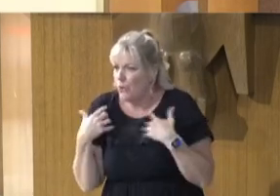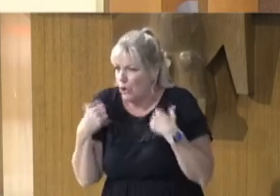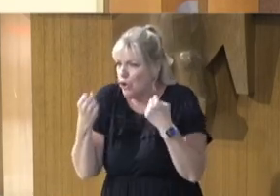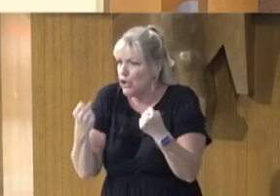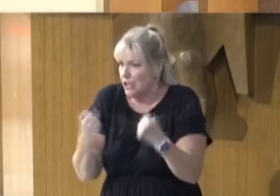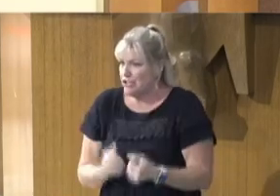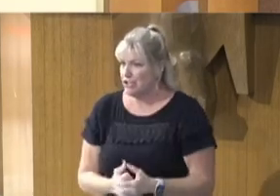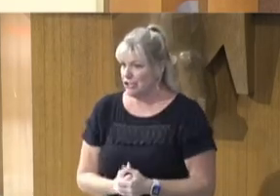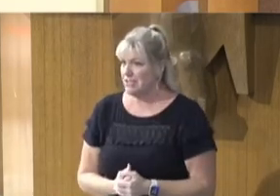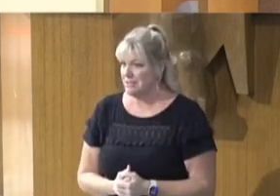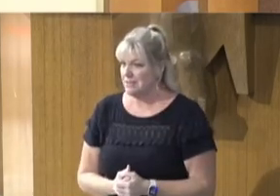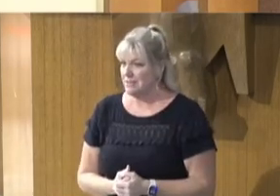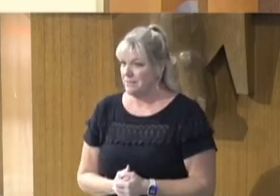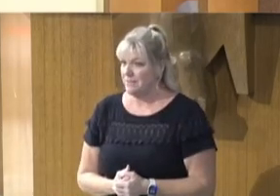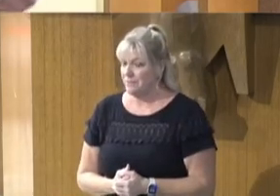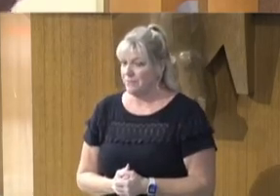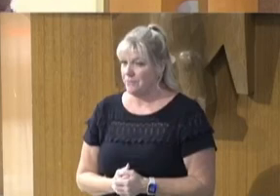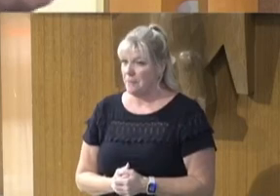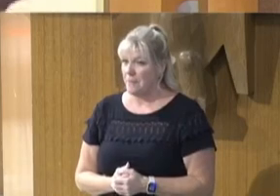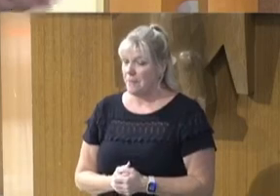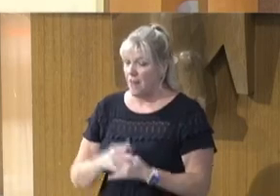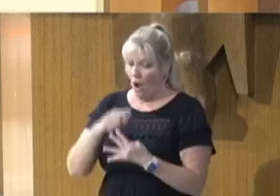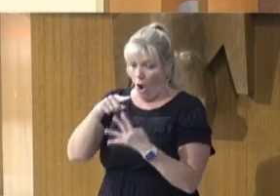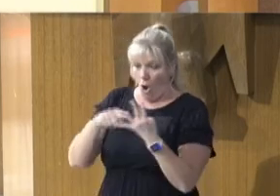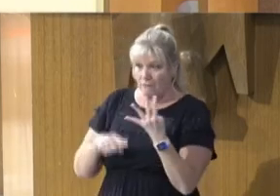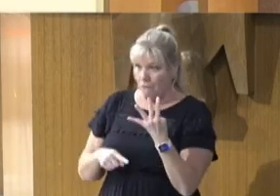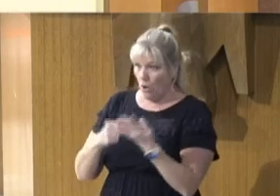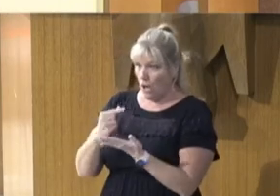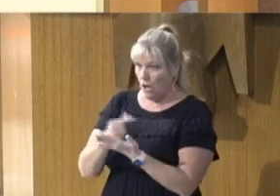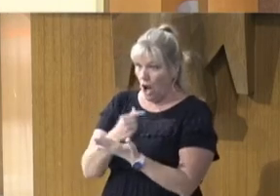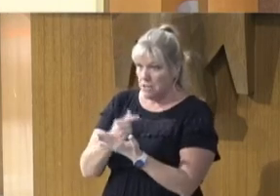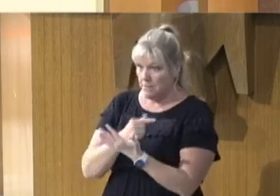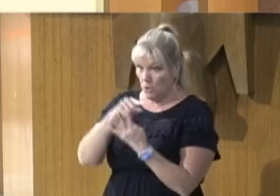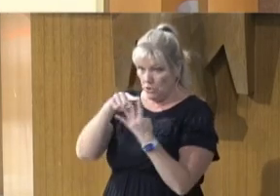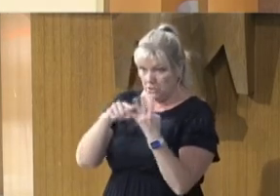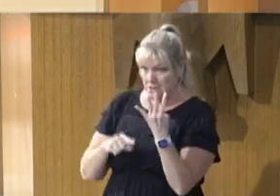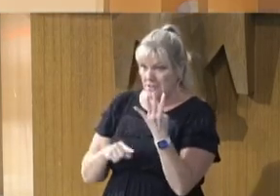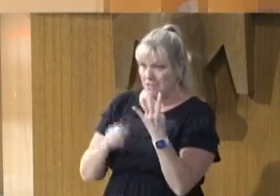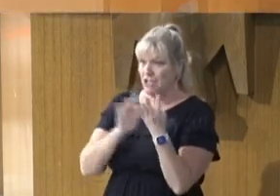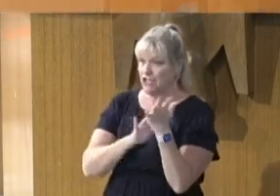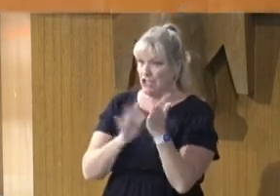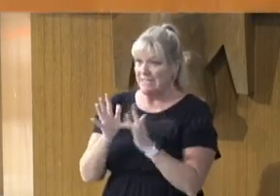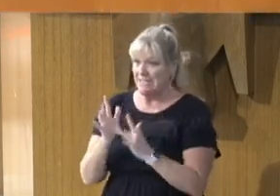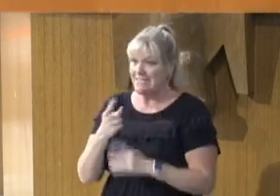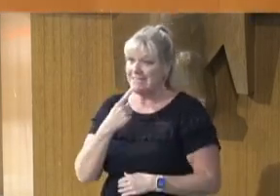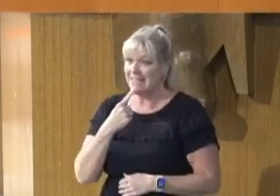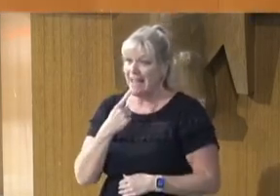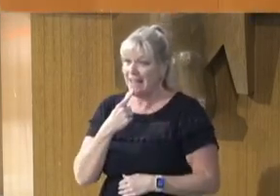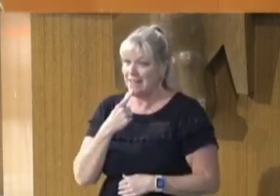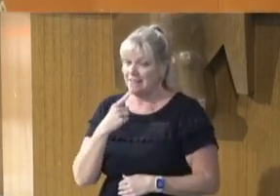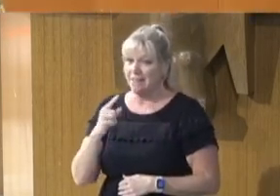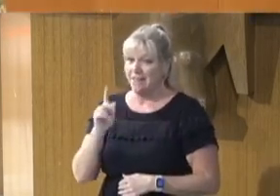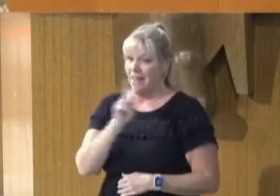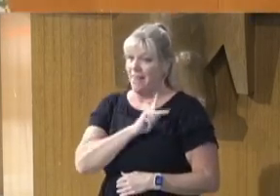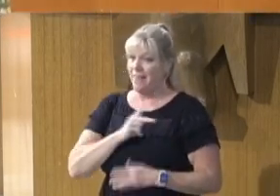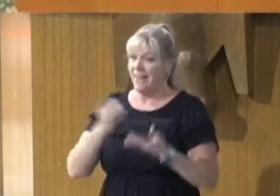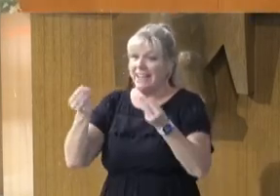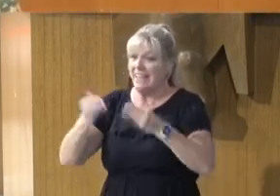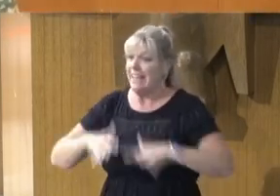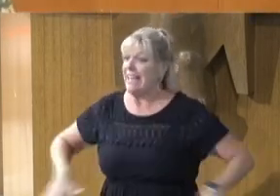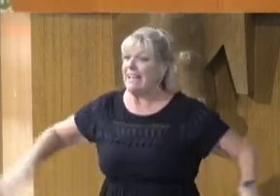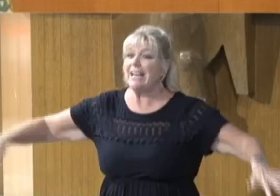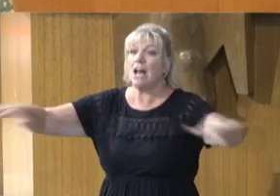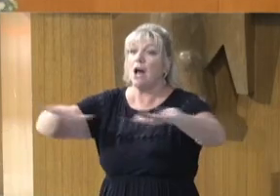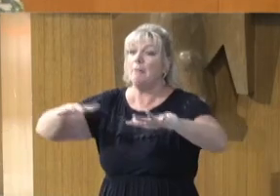In all four of the Gospels, Matthew, Mark, Luke, and John, Jesus is quoted as saying, The kingdom of God is